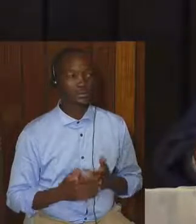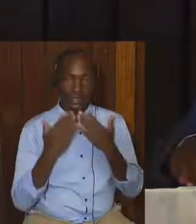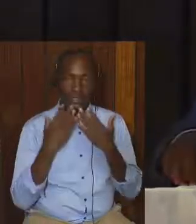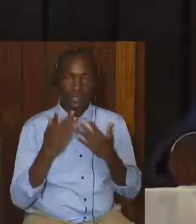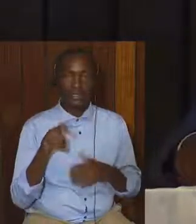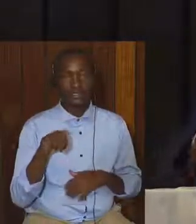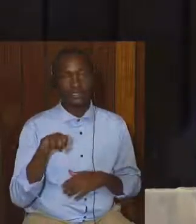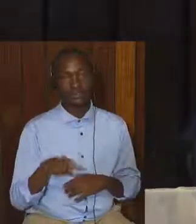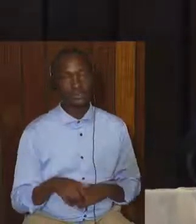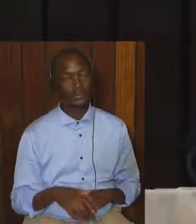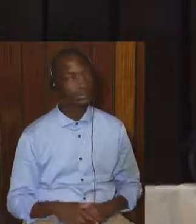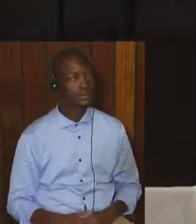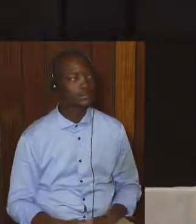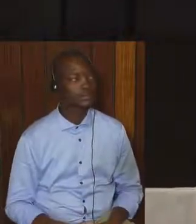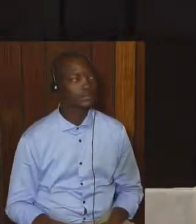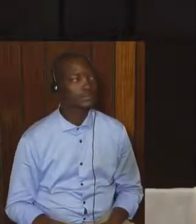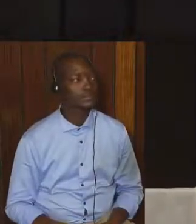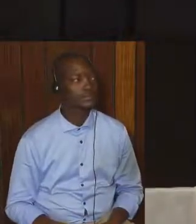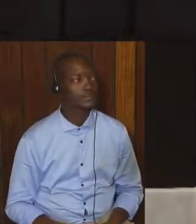Thanks.